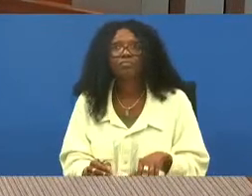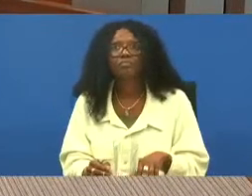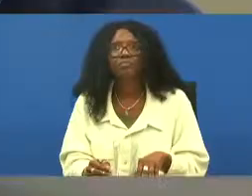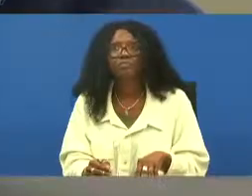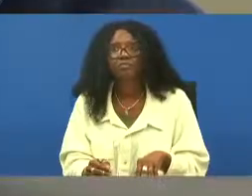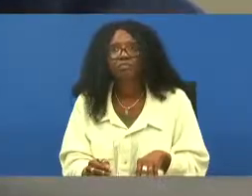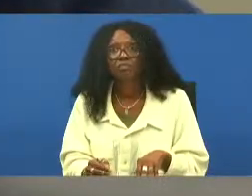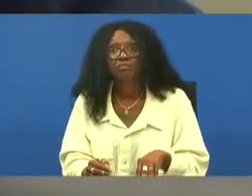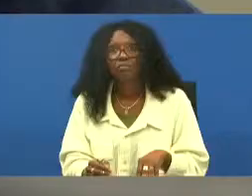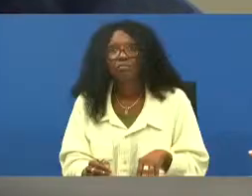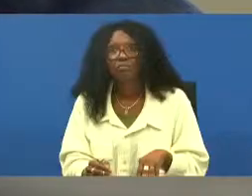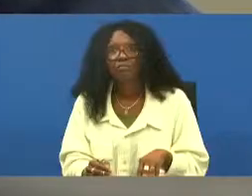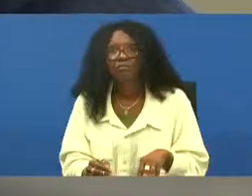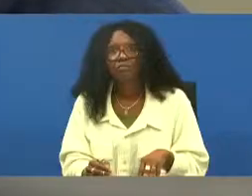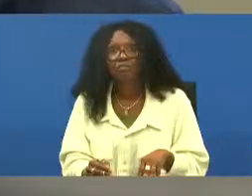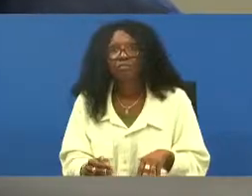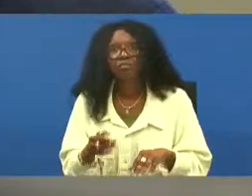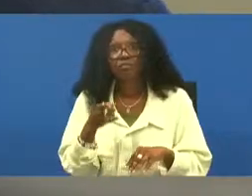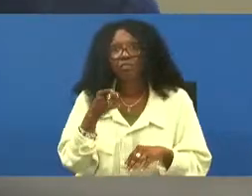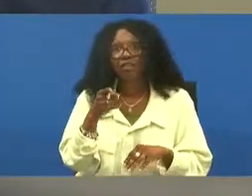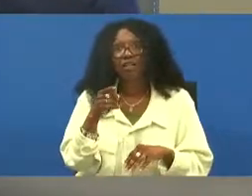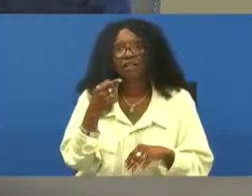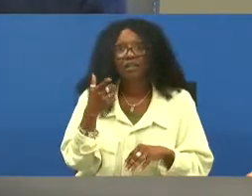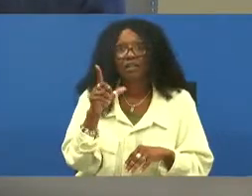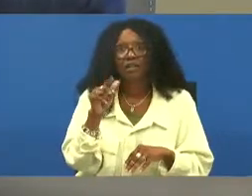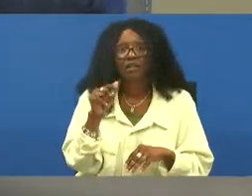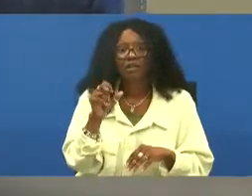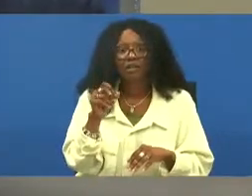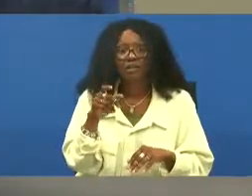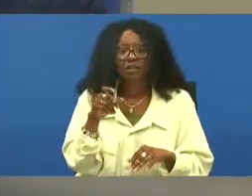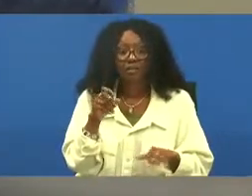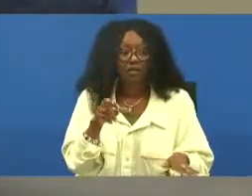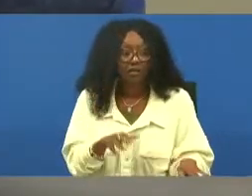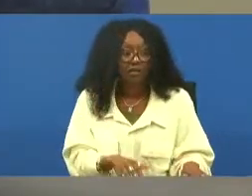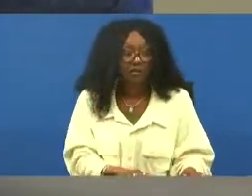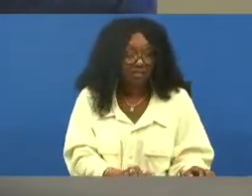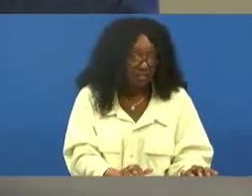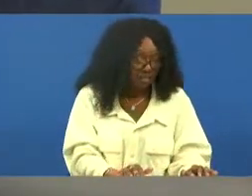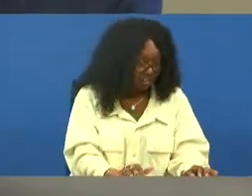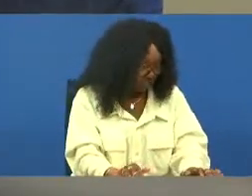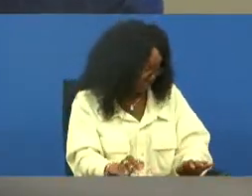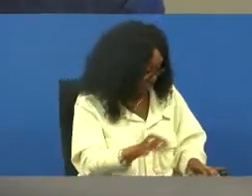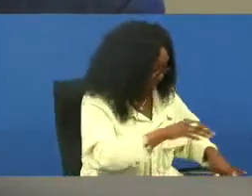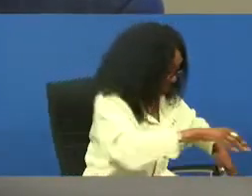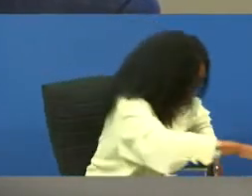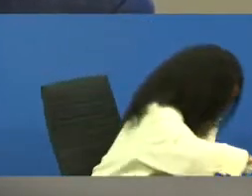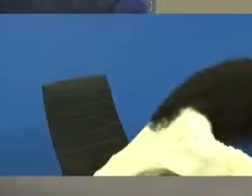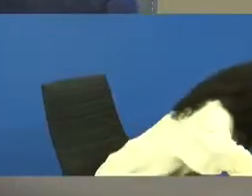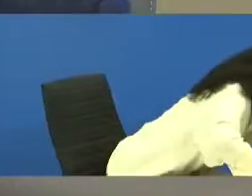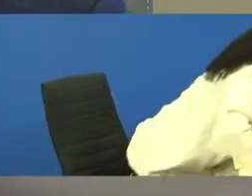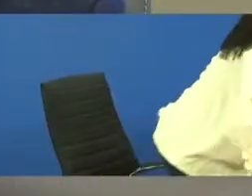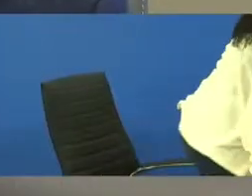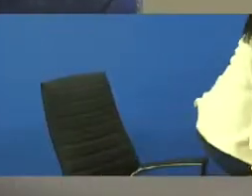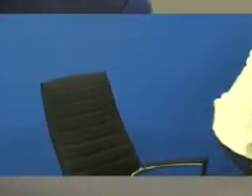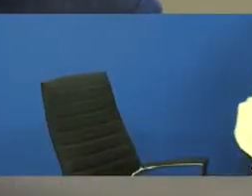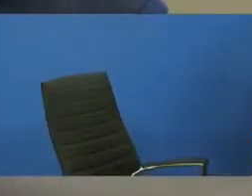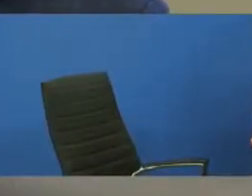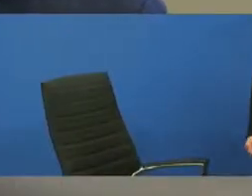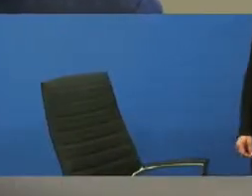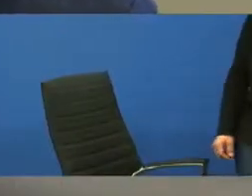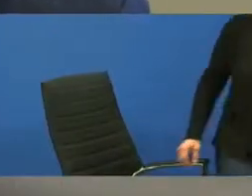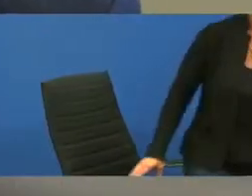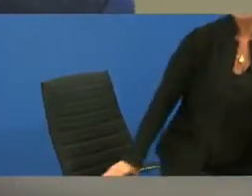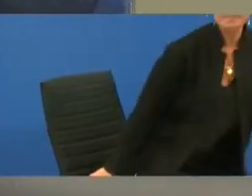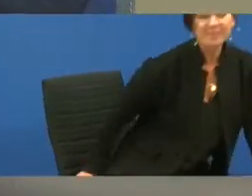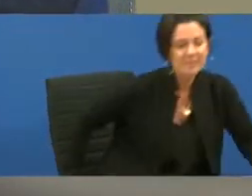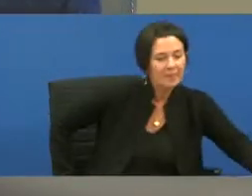I think Councilmember Glasper, believe it or not, I might actually agree with some of the stuff that he said publicly. Disagree with some